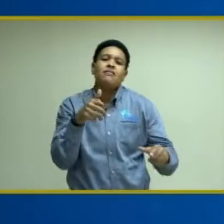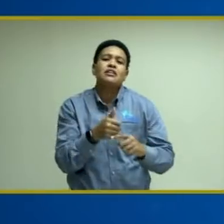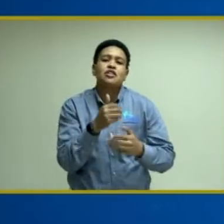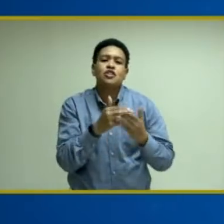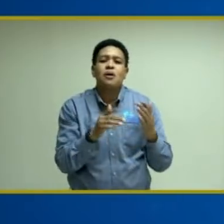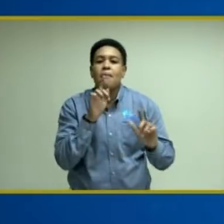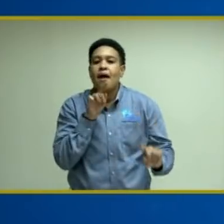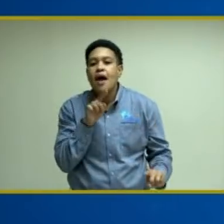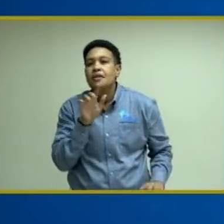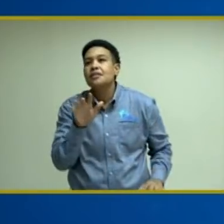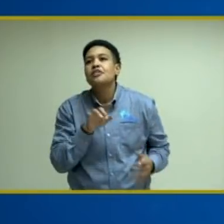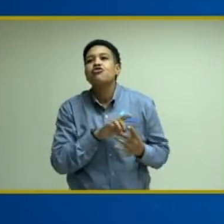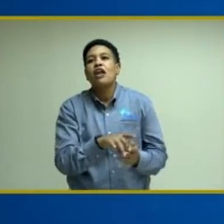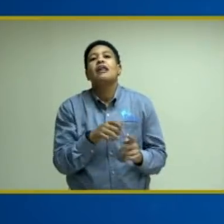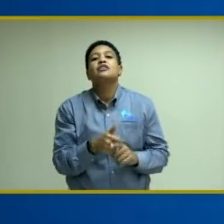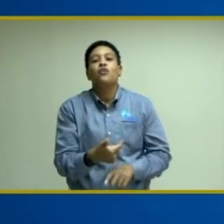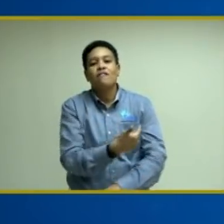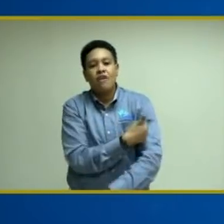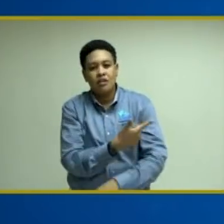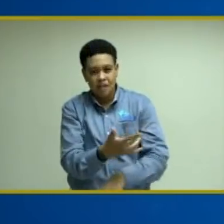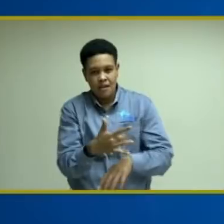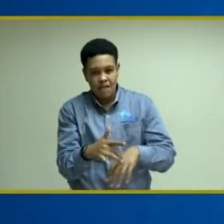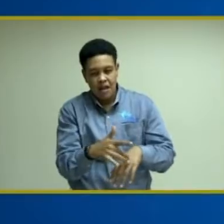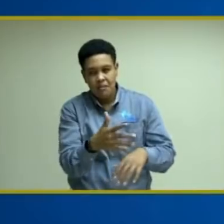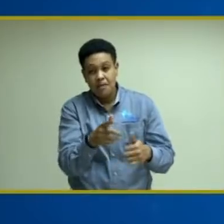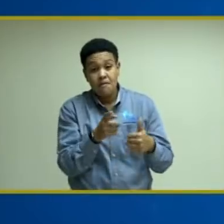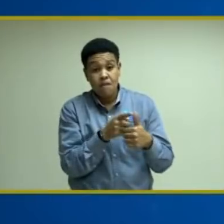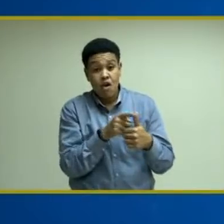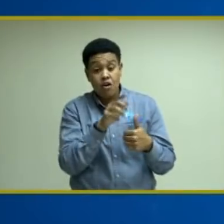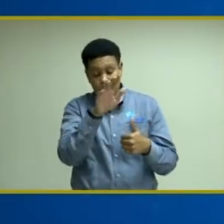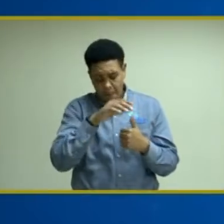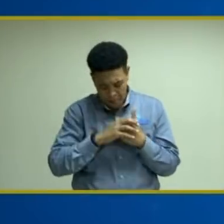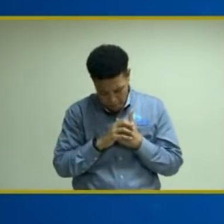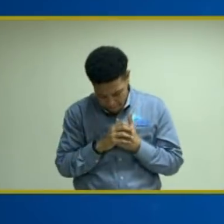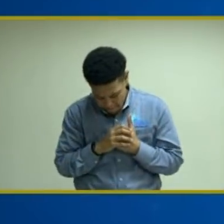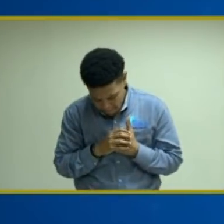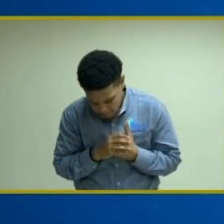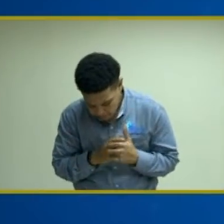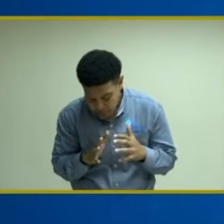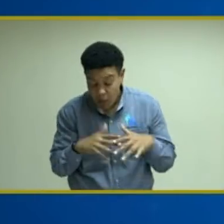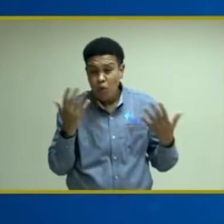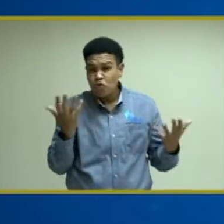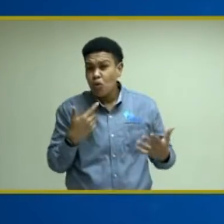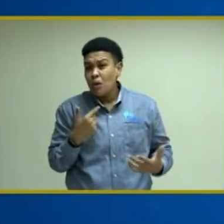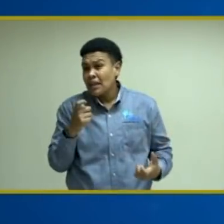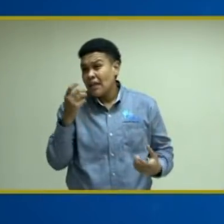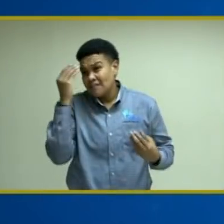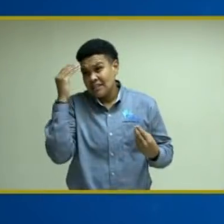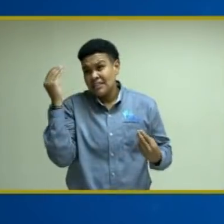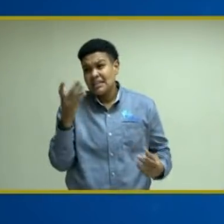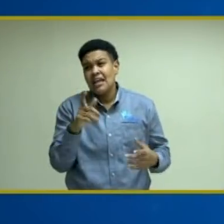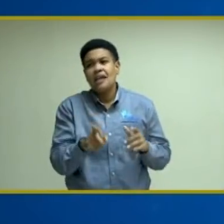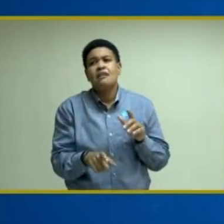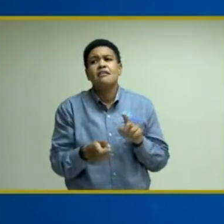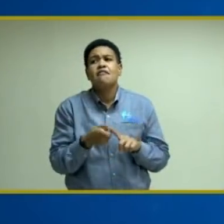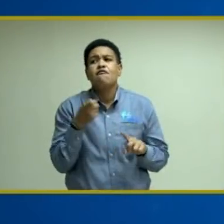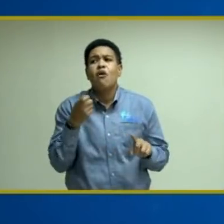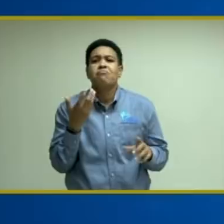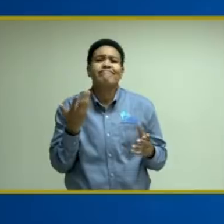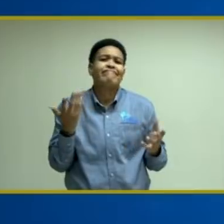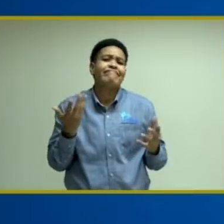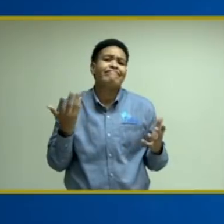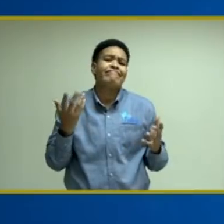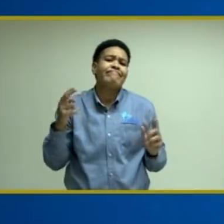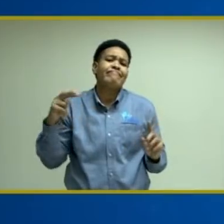of the answers with regards to the vaccine. First of all, much of what I have to say is coming from advice